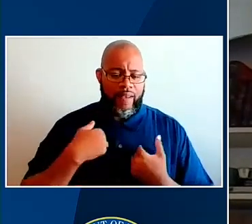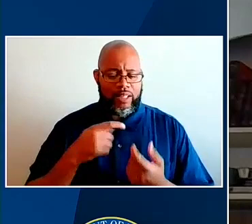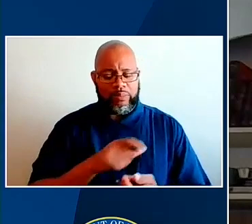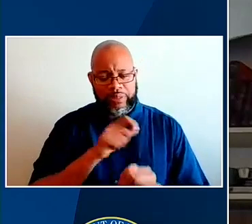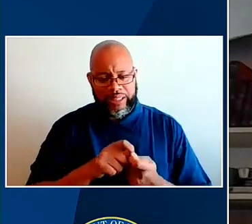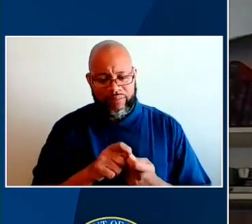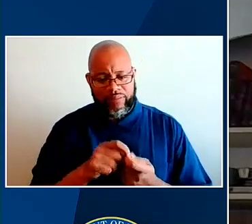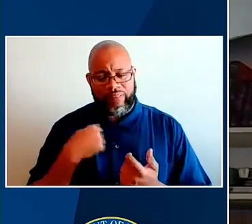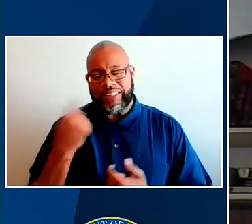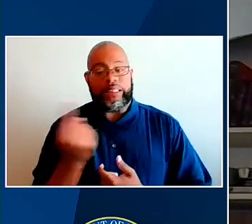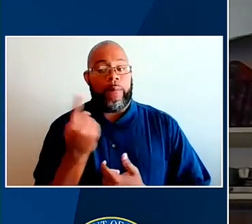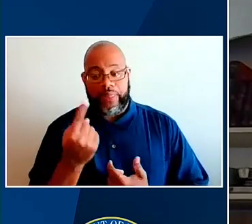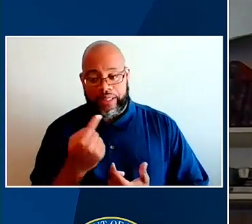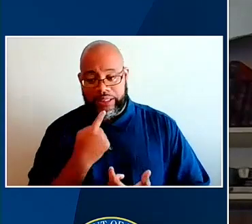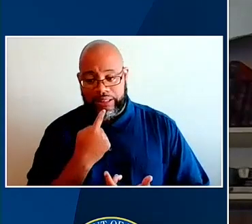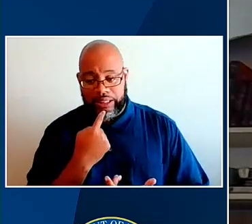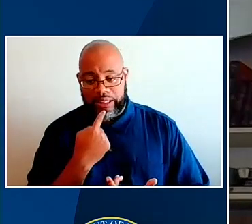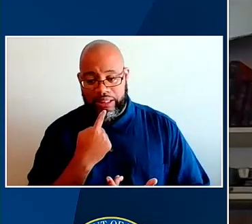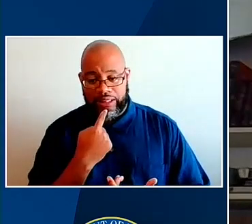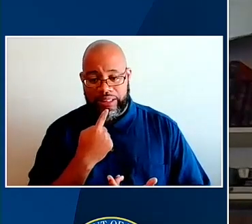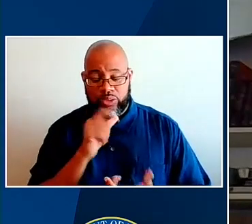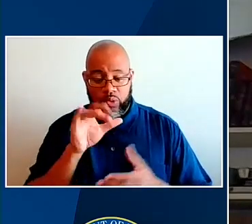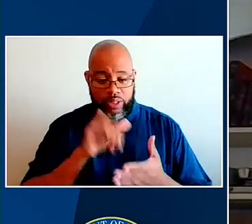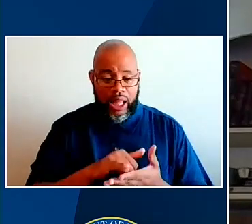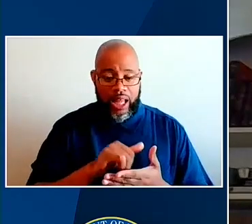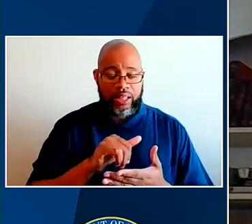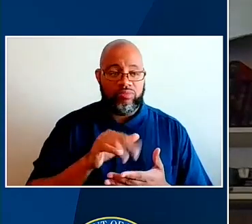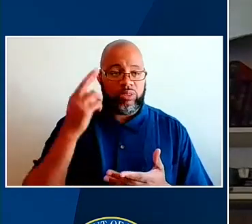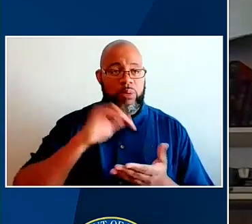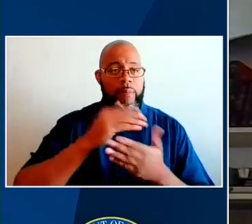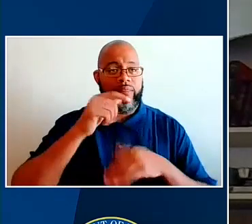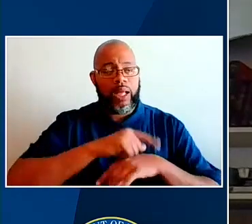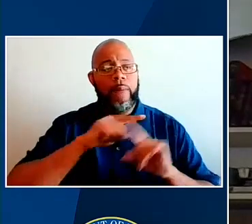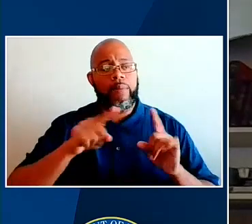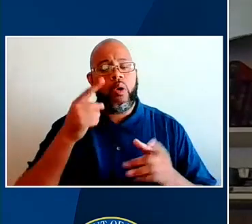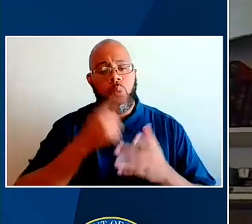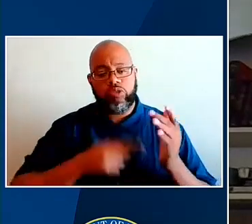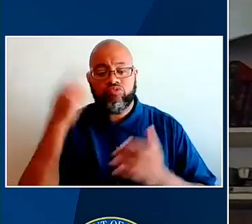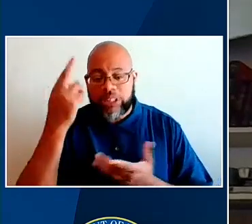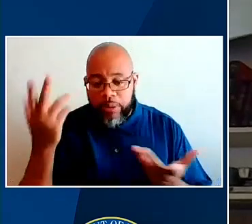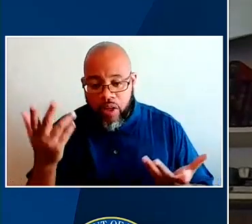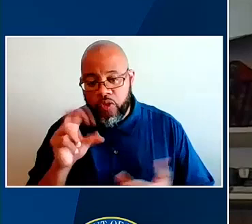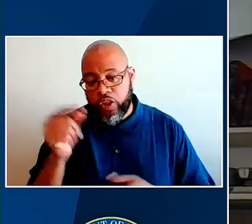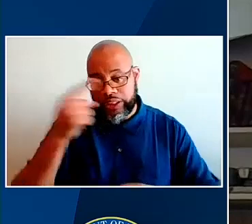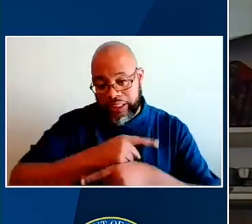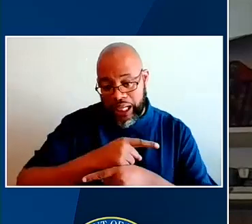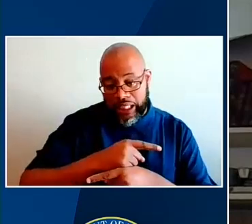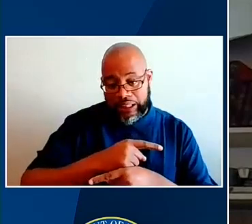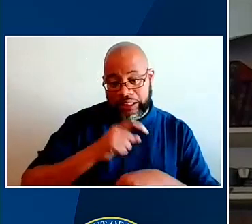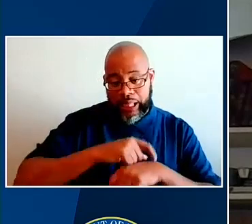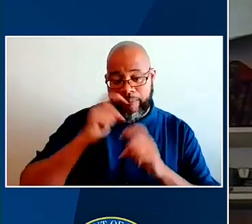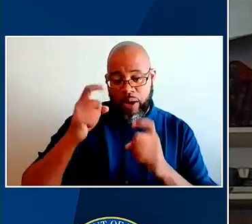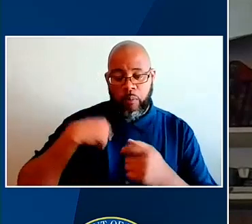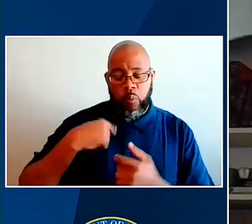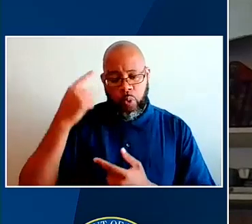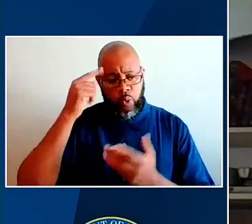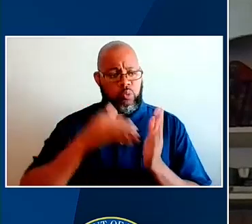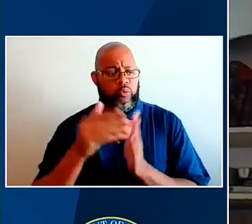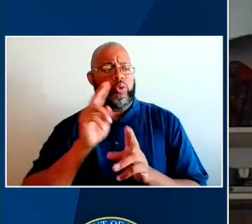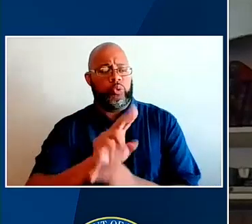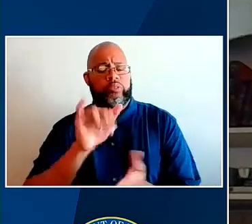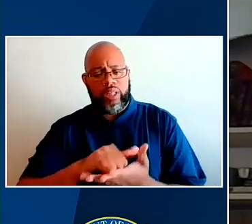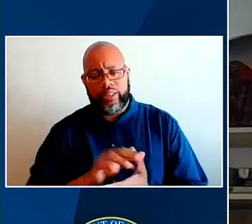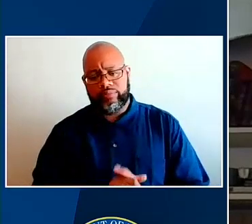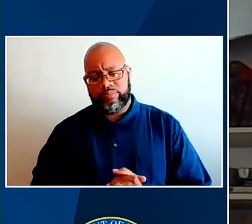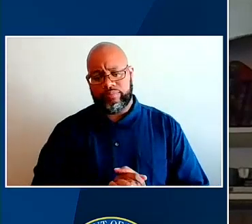we do feel the need to have something to say, you have to do this in a reasonable amount of time. What is reasonable? 30 days is a time frame that we frequently use. It's